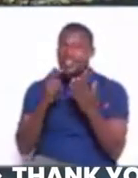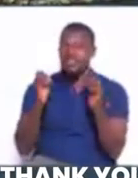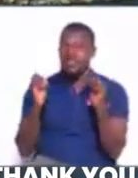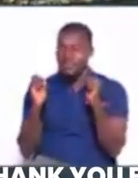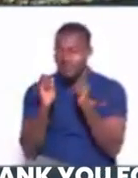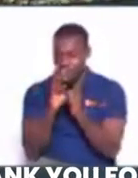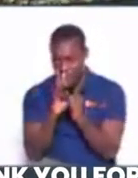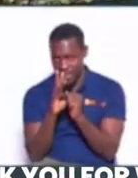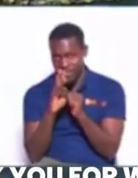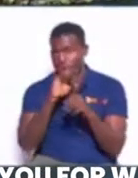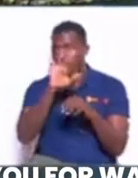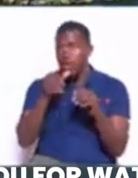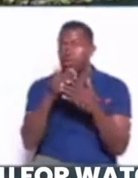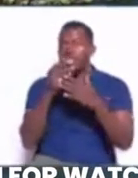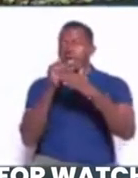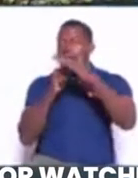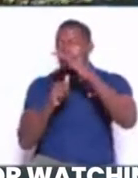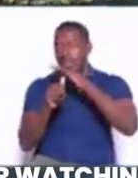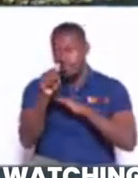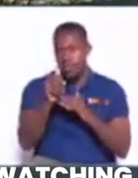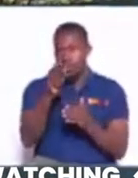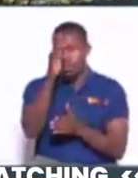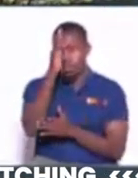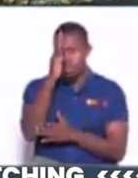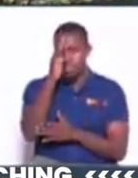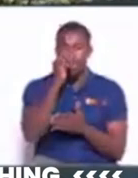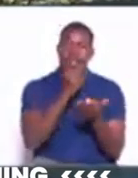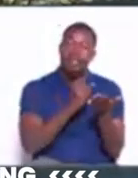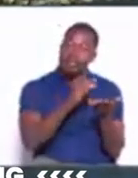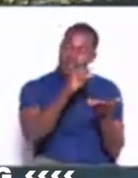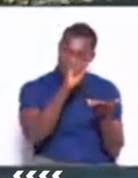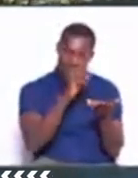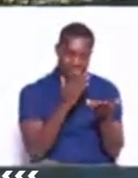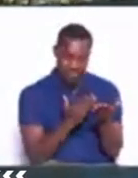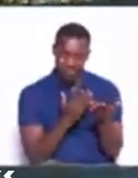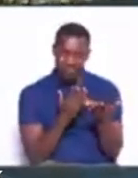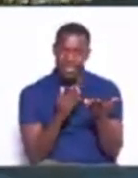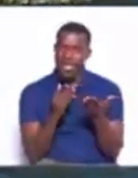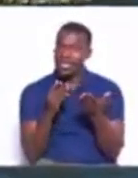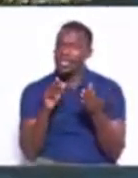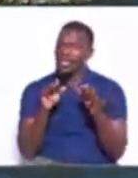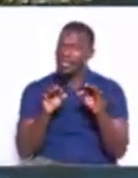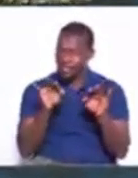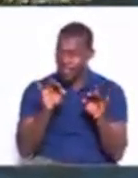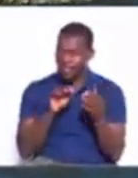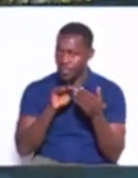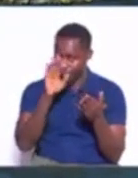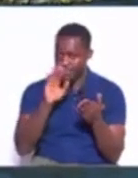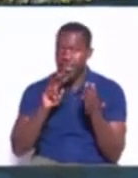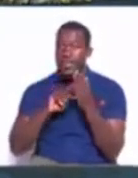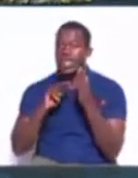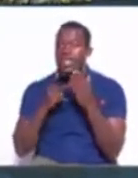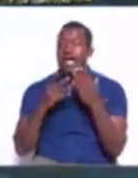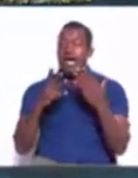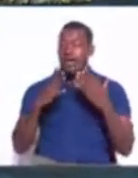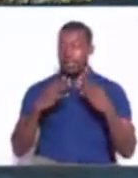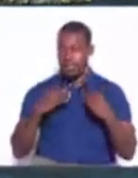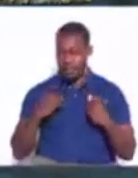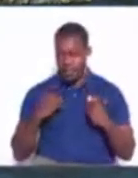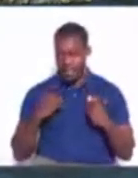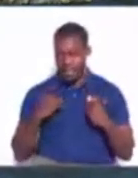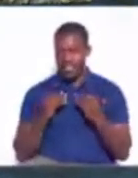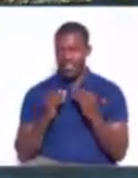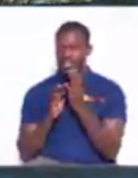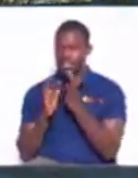salvation, but under grace. What does it mean to be under grace? To be under grace means that I accept Christ's pardon. I receive